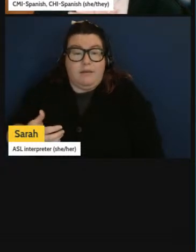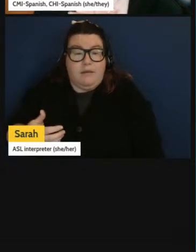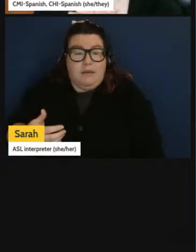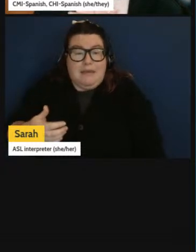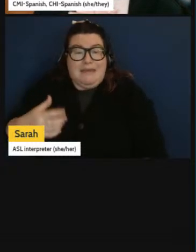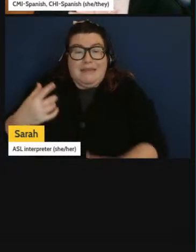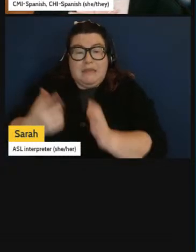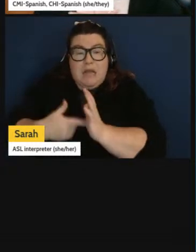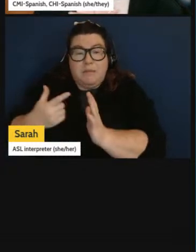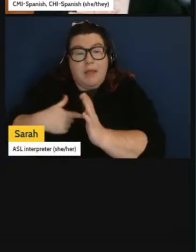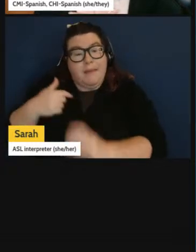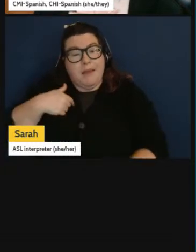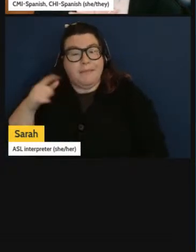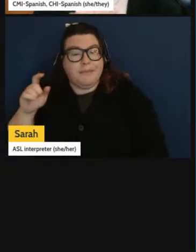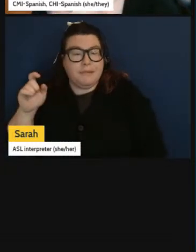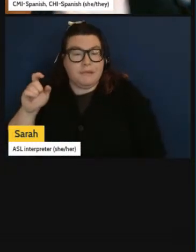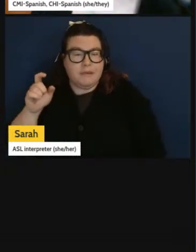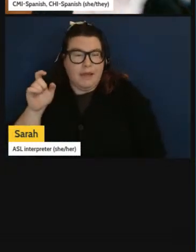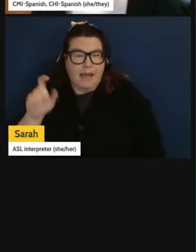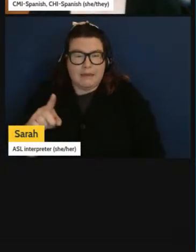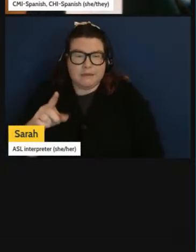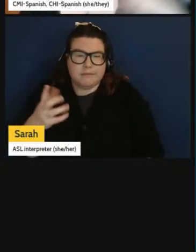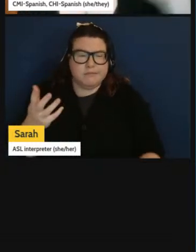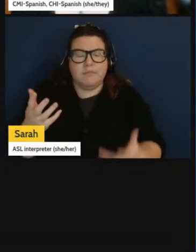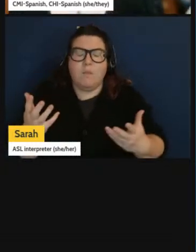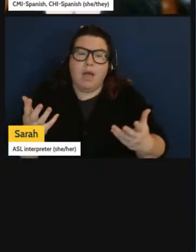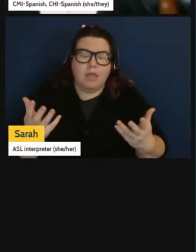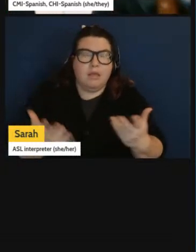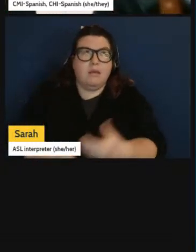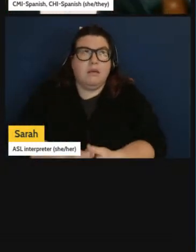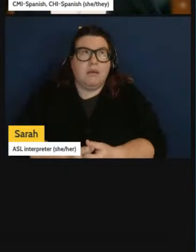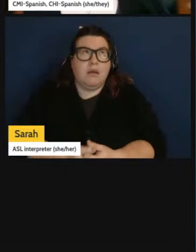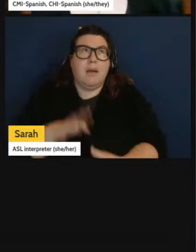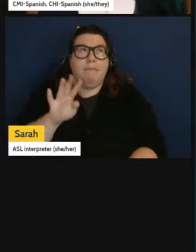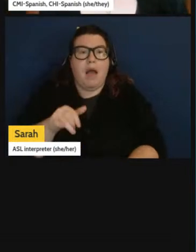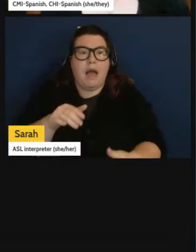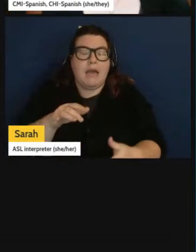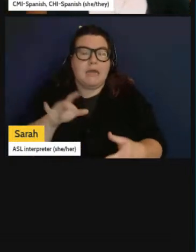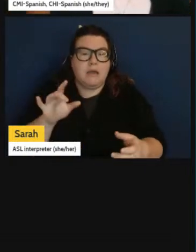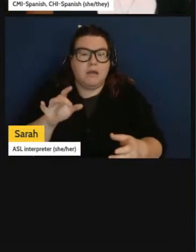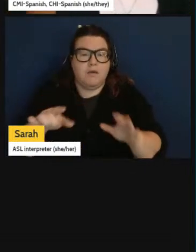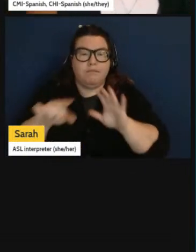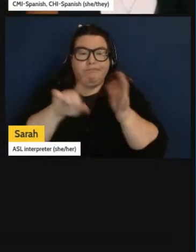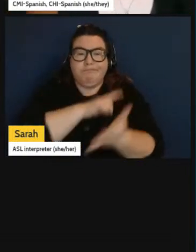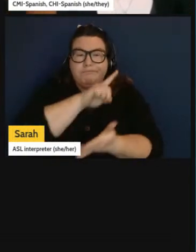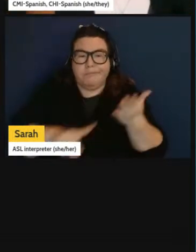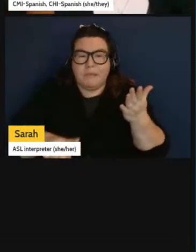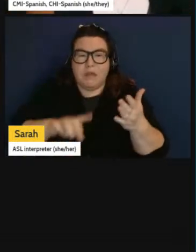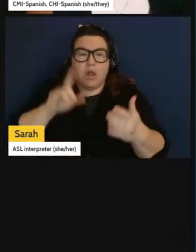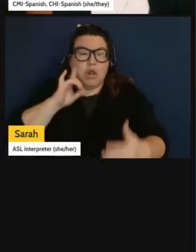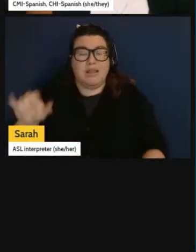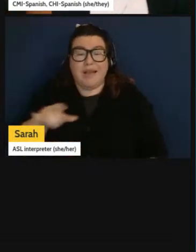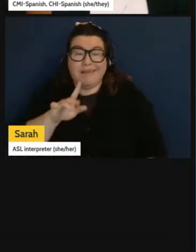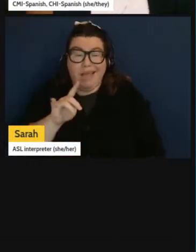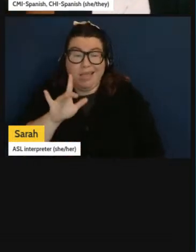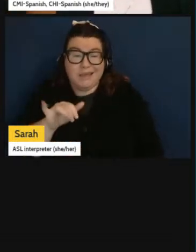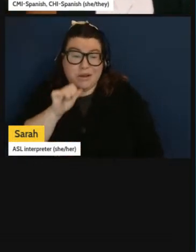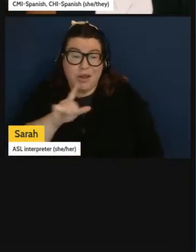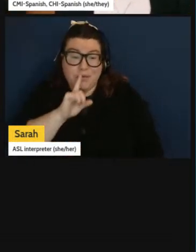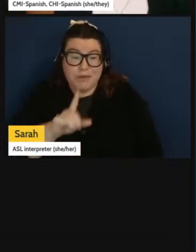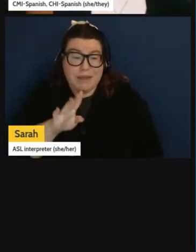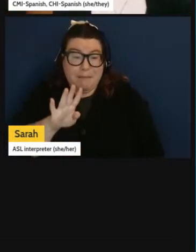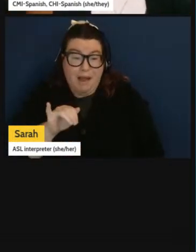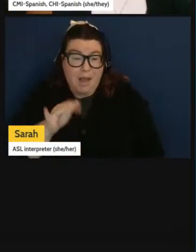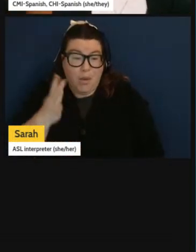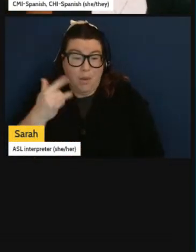I'm asked to, well, biphobia looks a lot like this. Well, Kelly, you're not really bisexual because